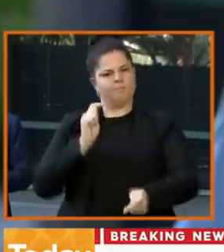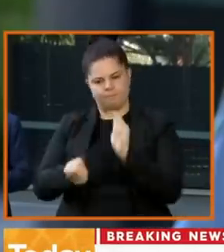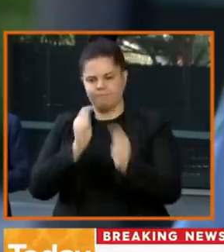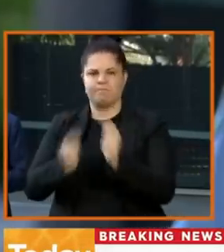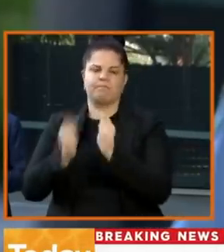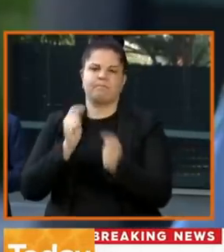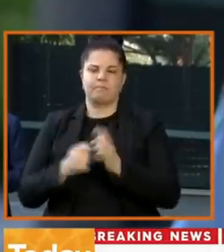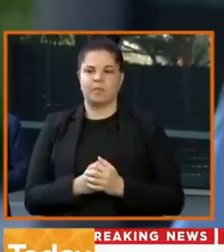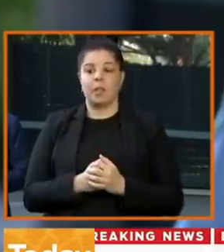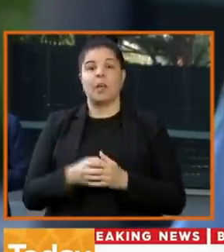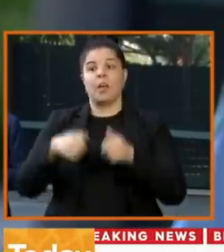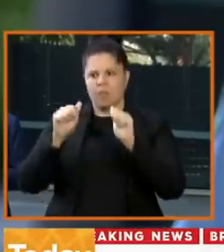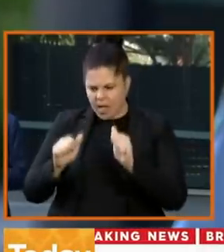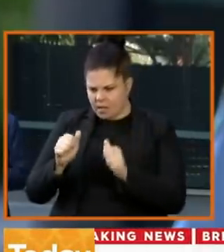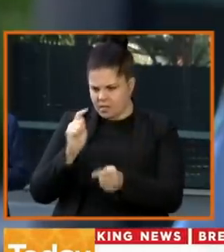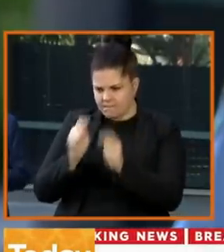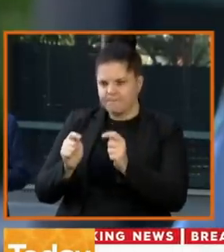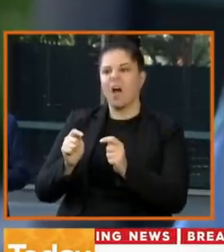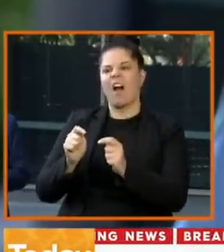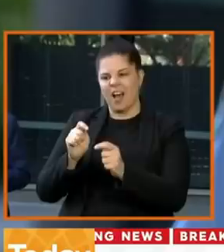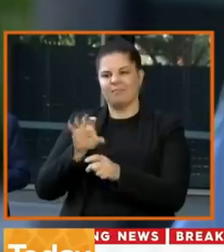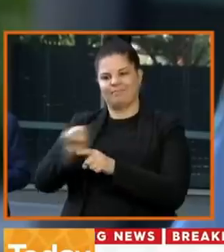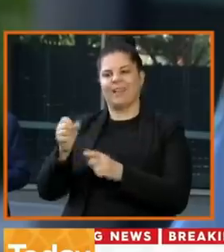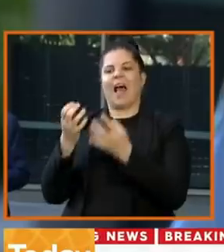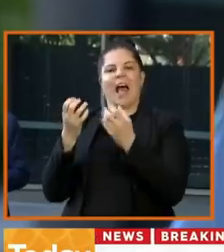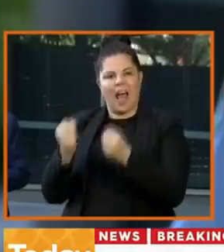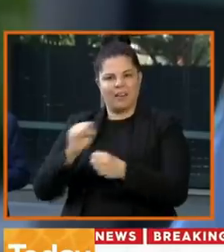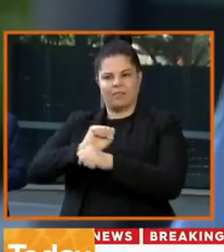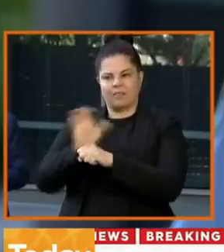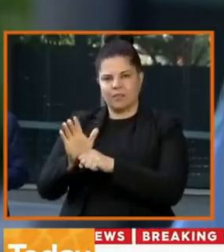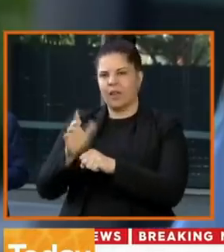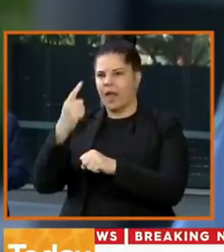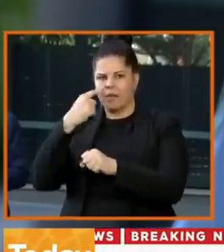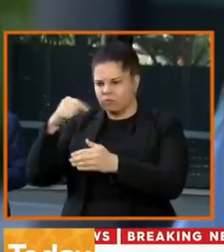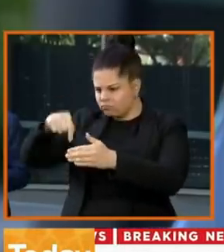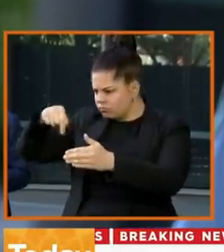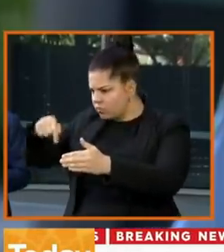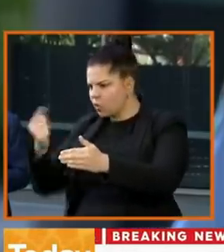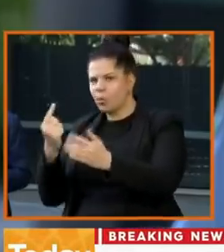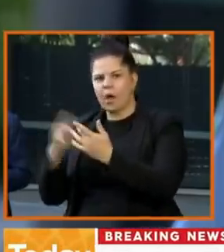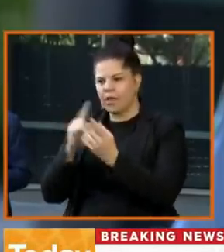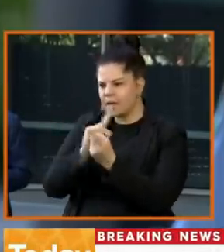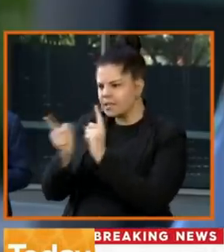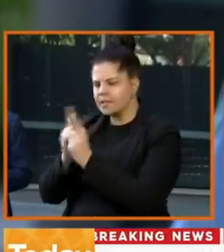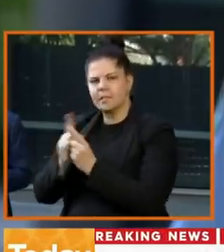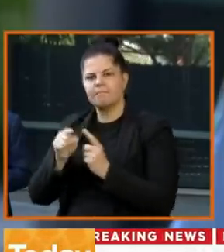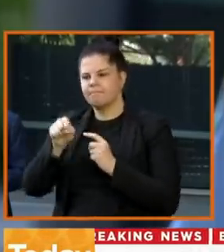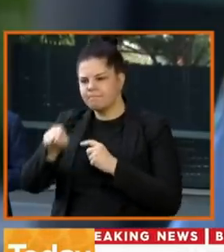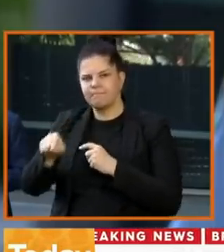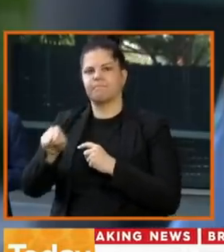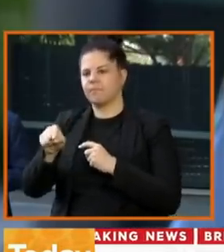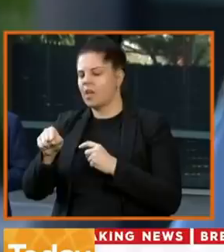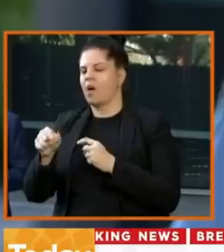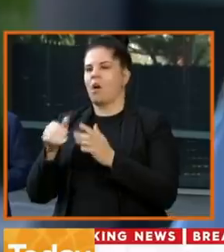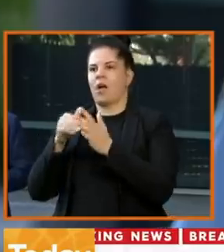positive, our ability to actually contact trace them and those that have been in contact with them is allowing us to control the spread, reduce